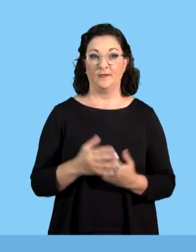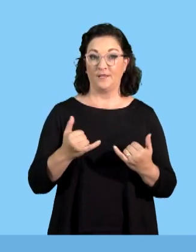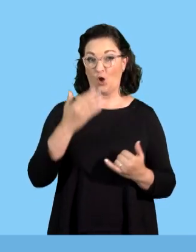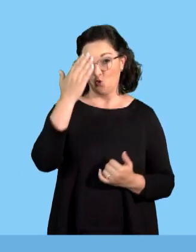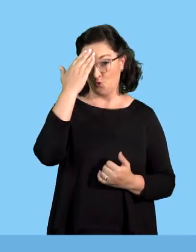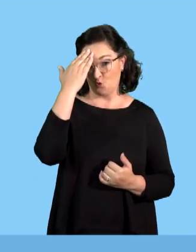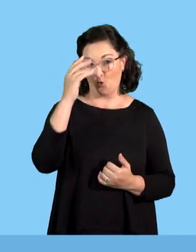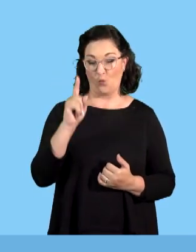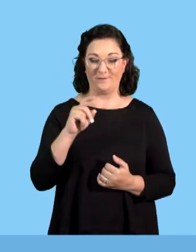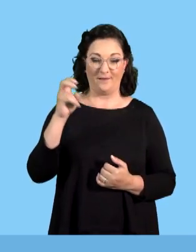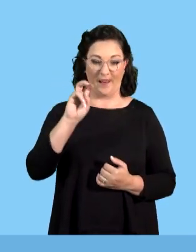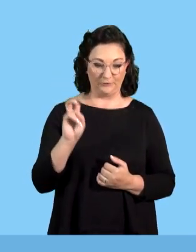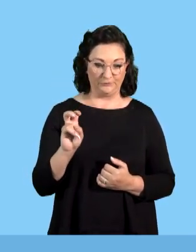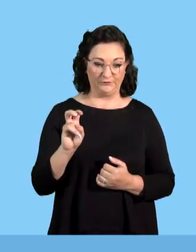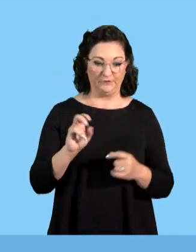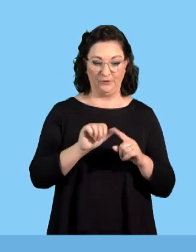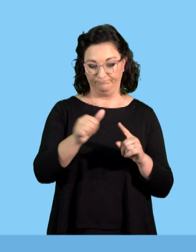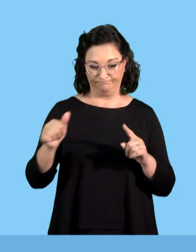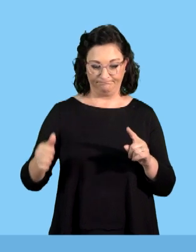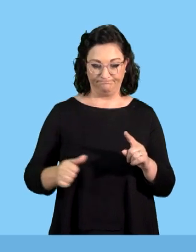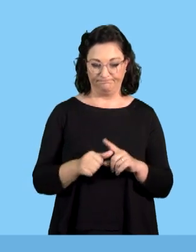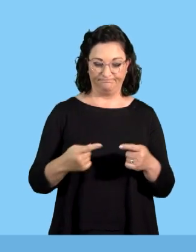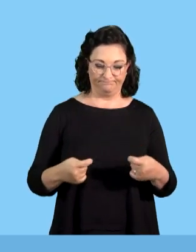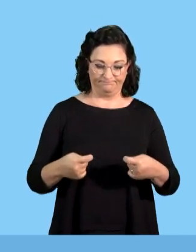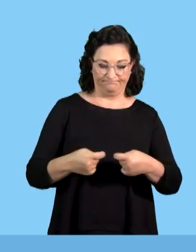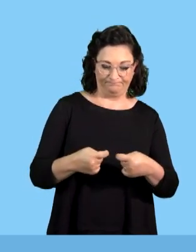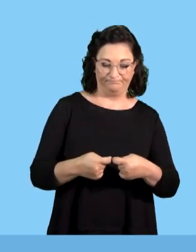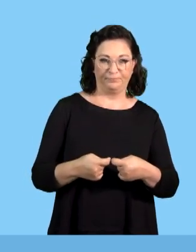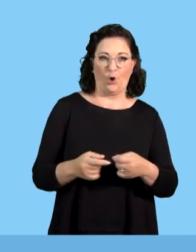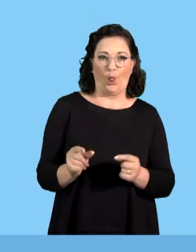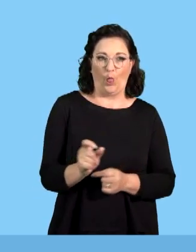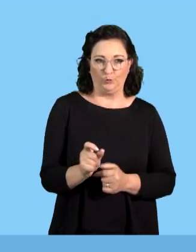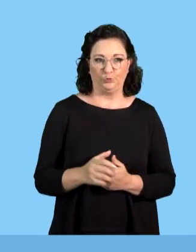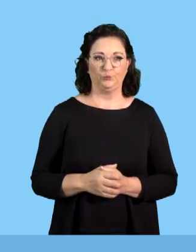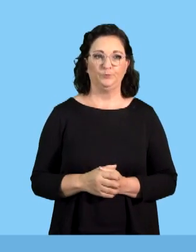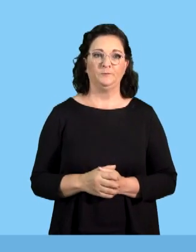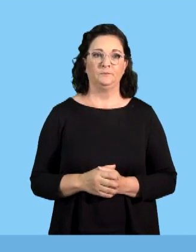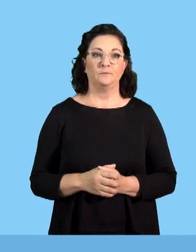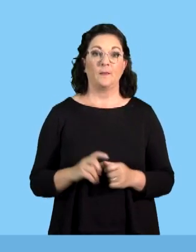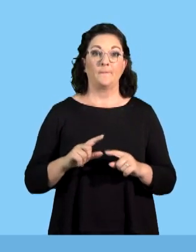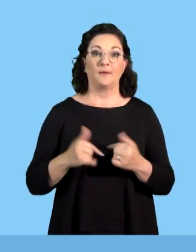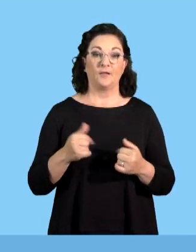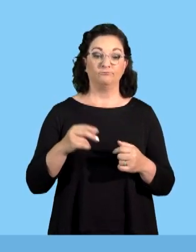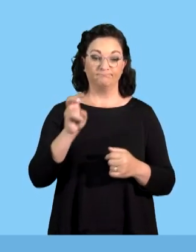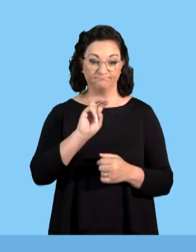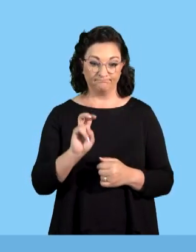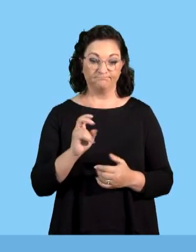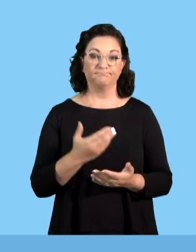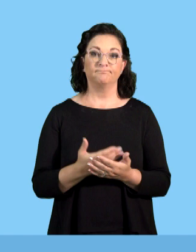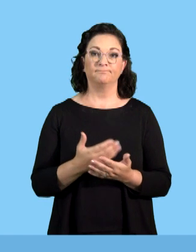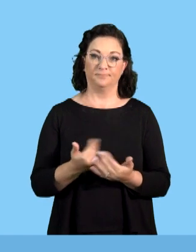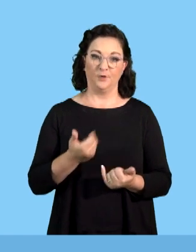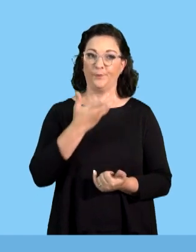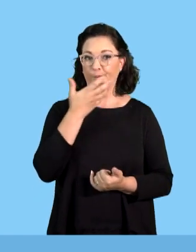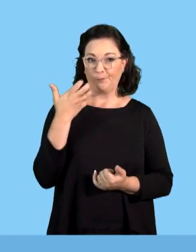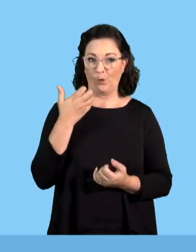know that an electric current is the movement of charge in a closed conducting circuit. An electric current